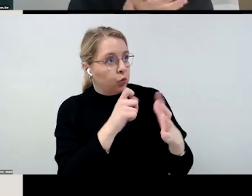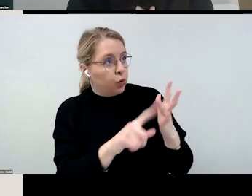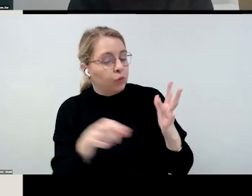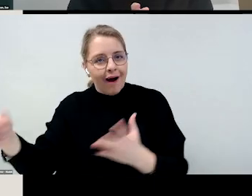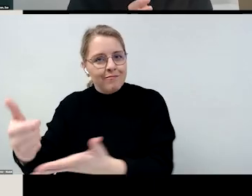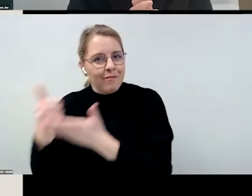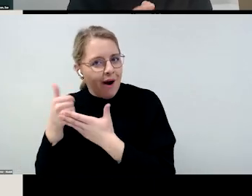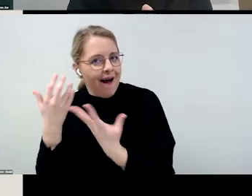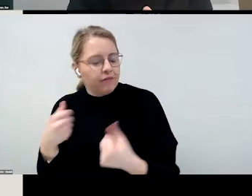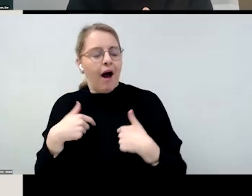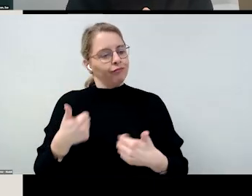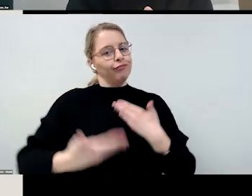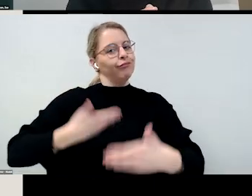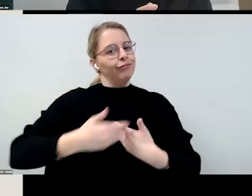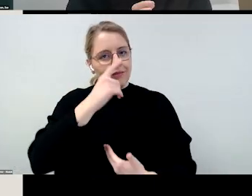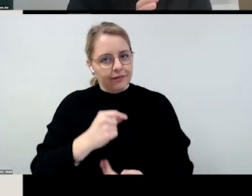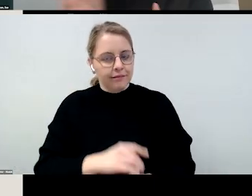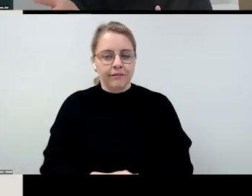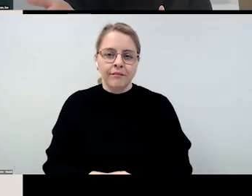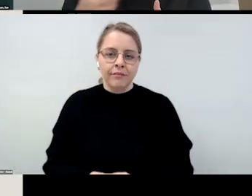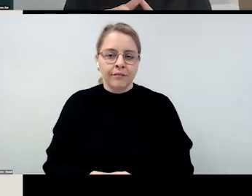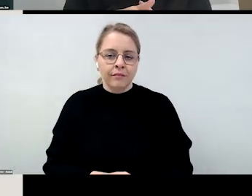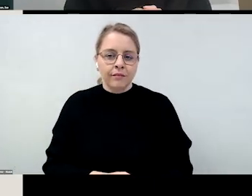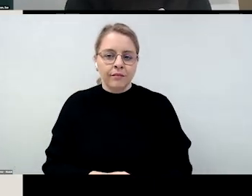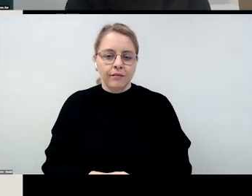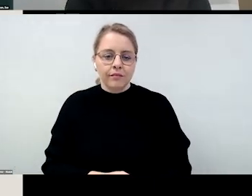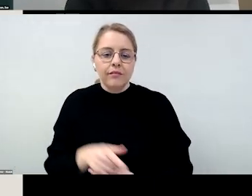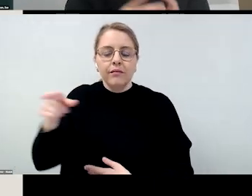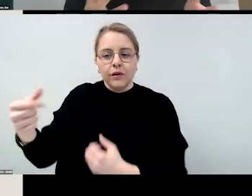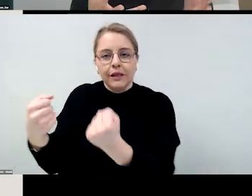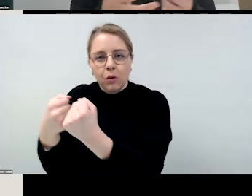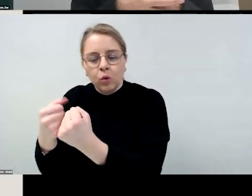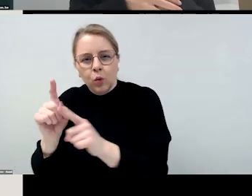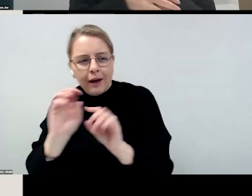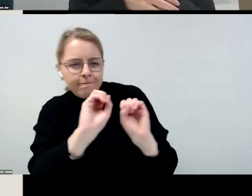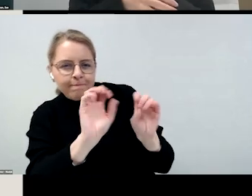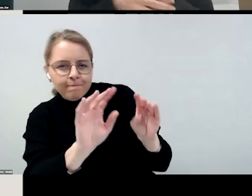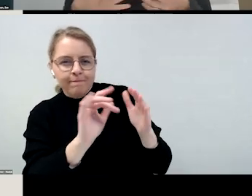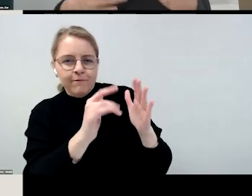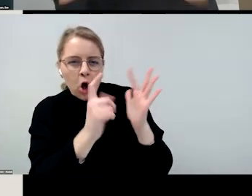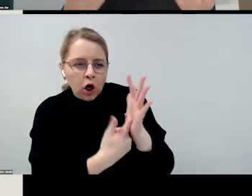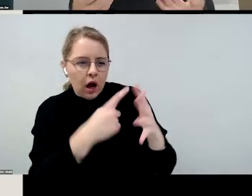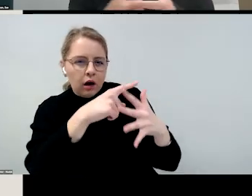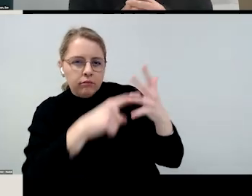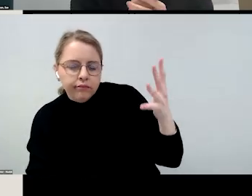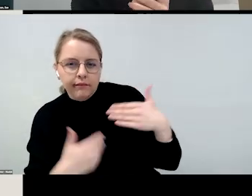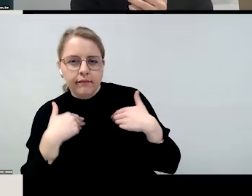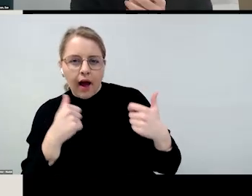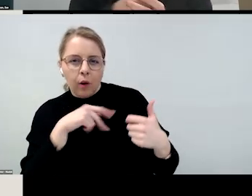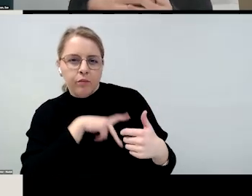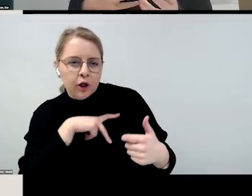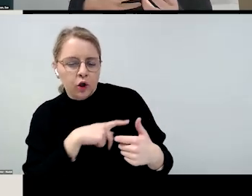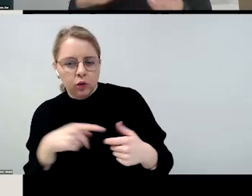felt that supporters had a really important role in guiding healthcare professionals in their interactions with people, because they could use their knowledge